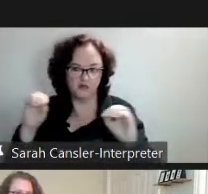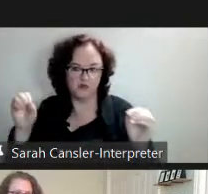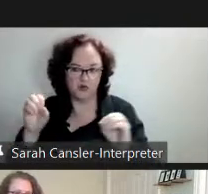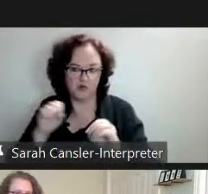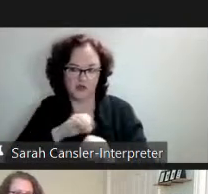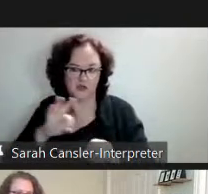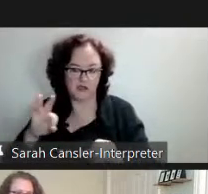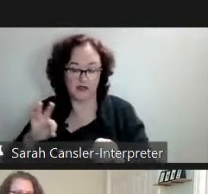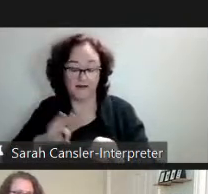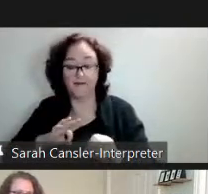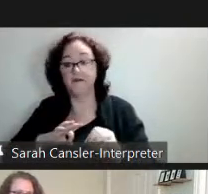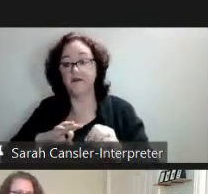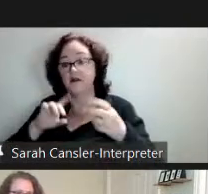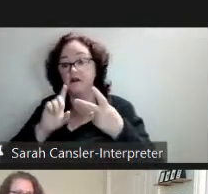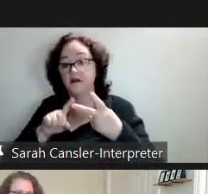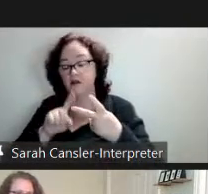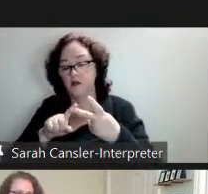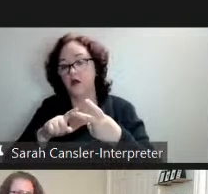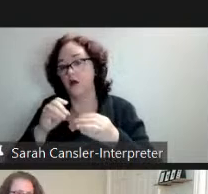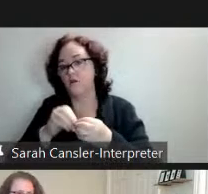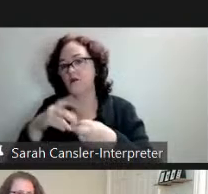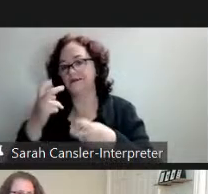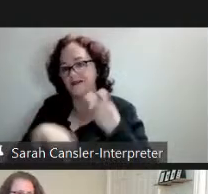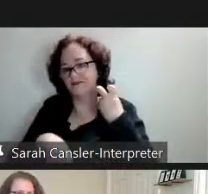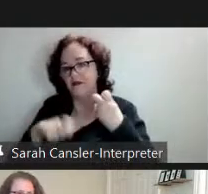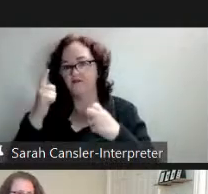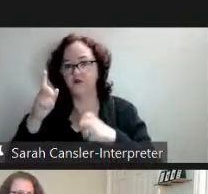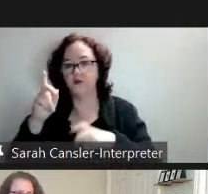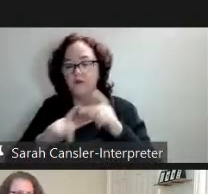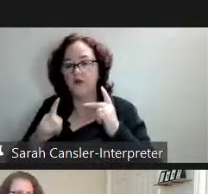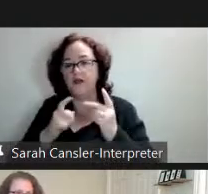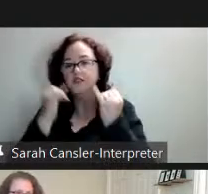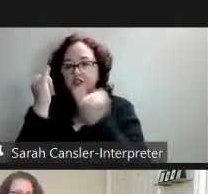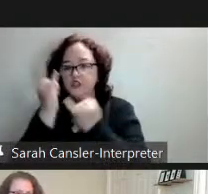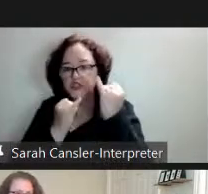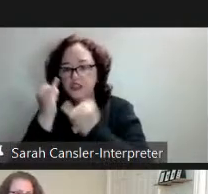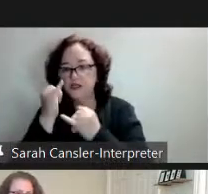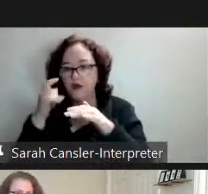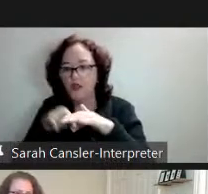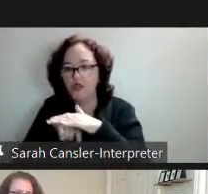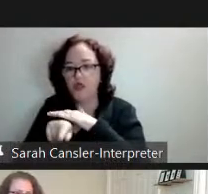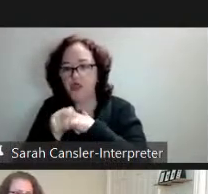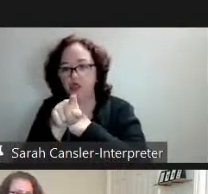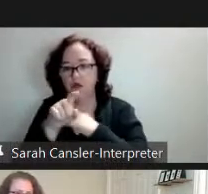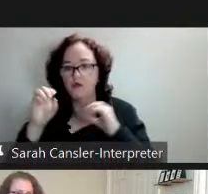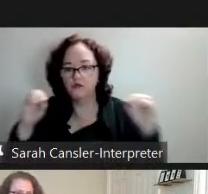difficult to evade the fare with the exit button. So if you go to the next slide,